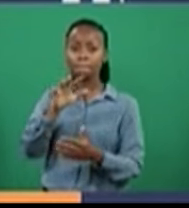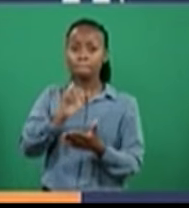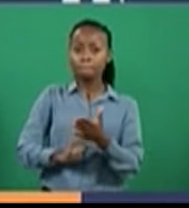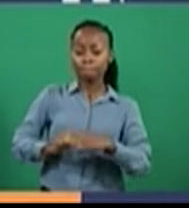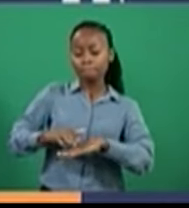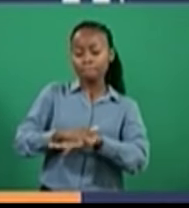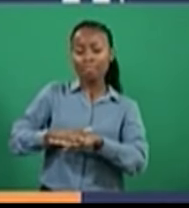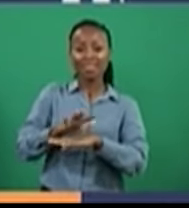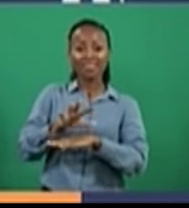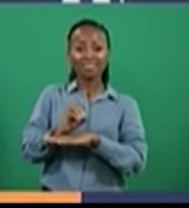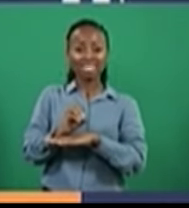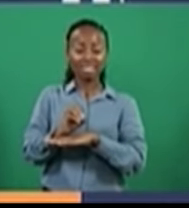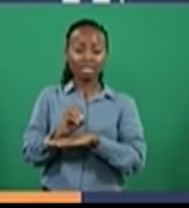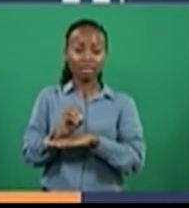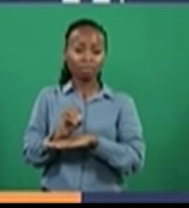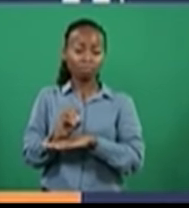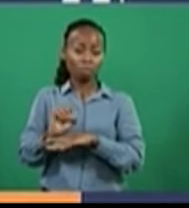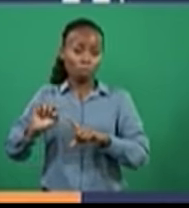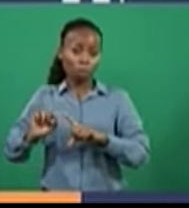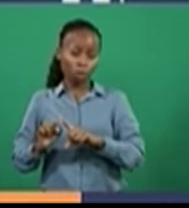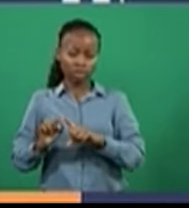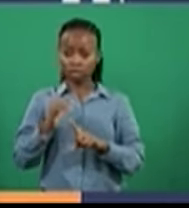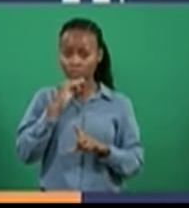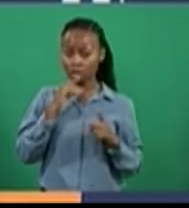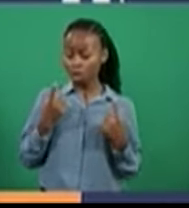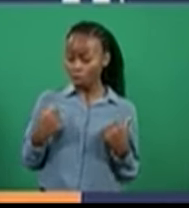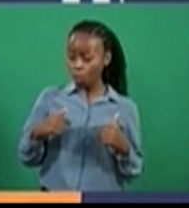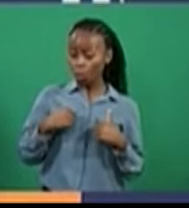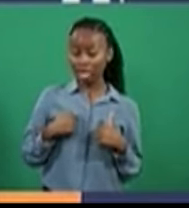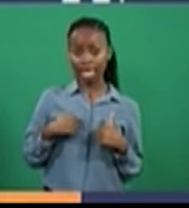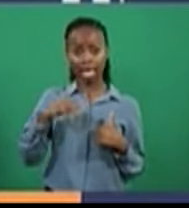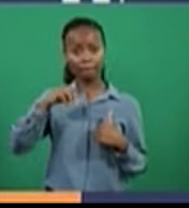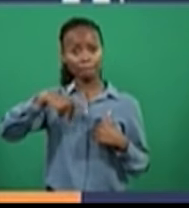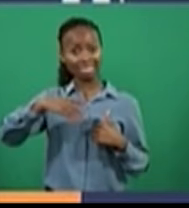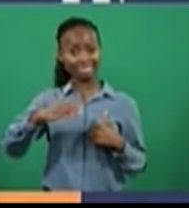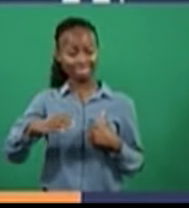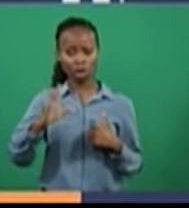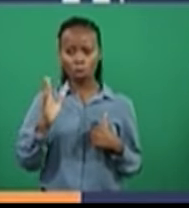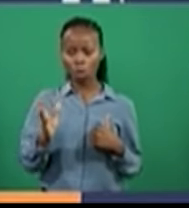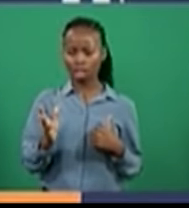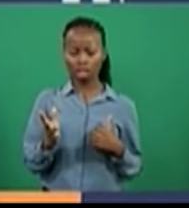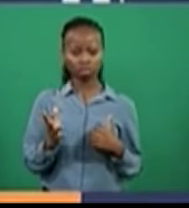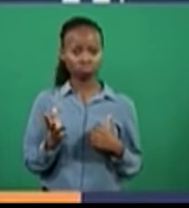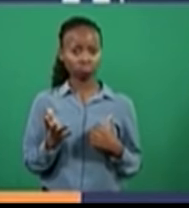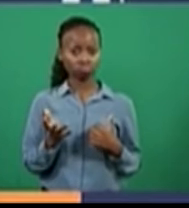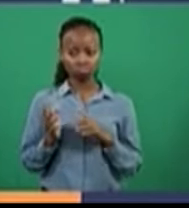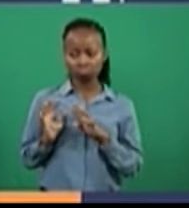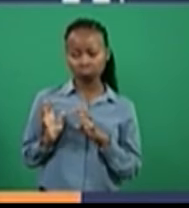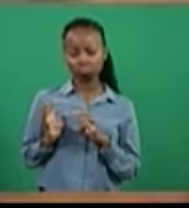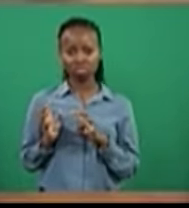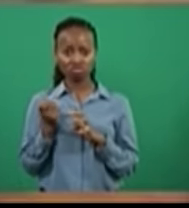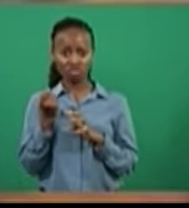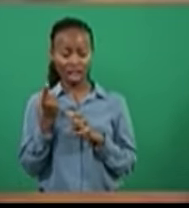for this year, and how committed is the MPC to realize that the QPM